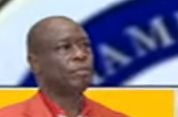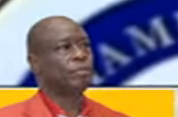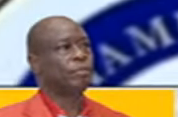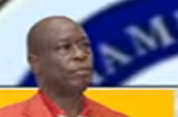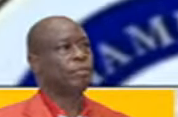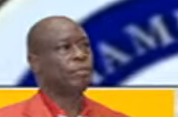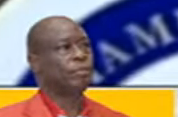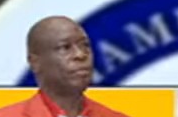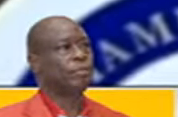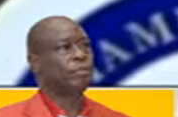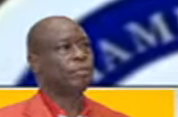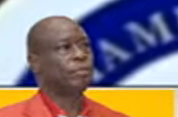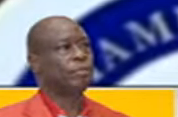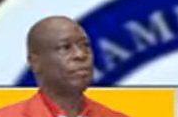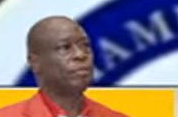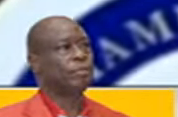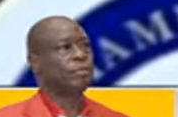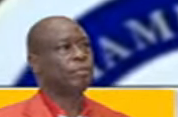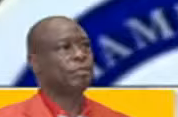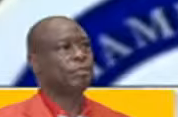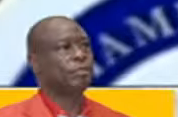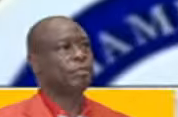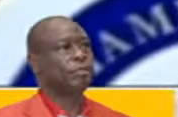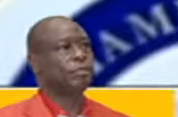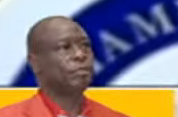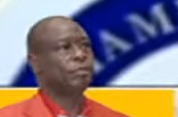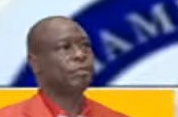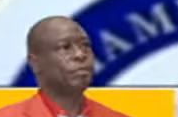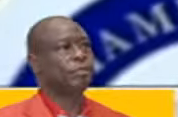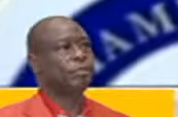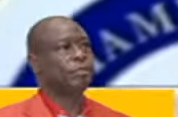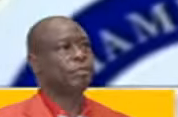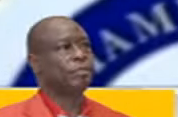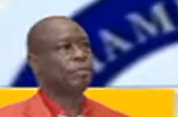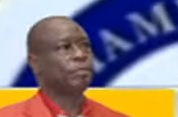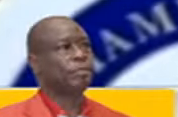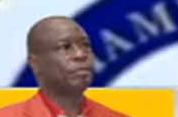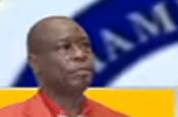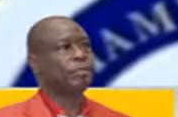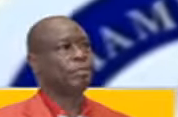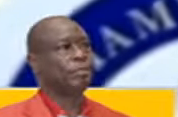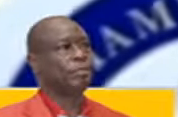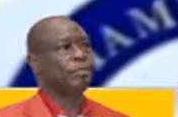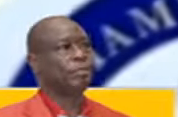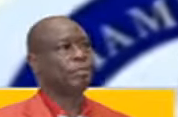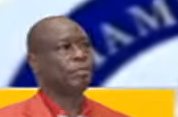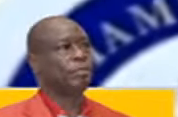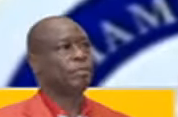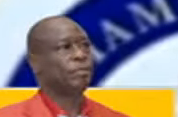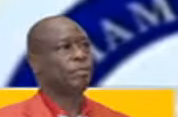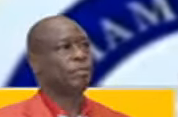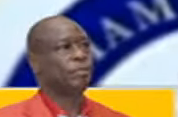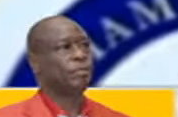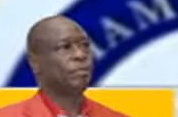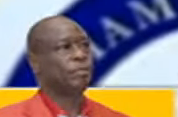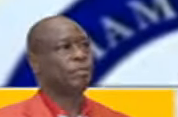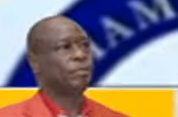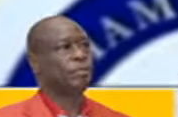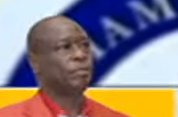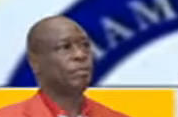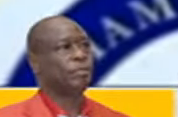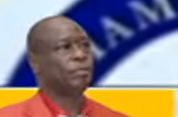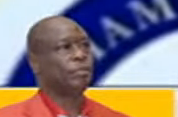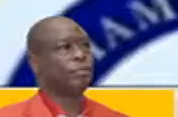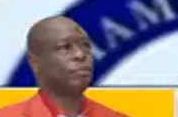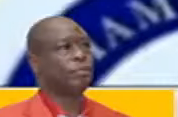The allegation that I own Olive Garden Hotel is false. The truth is that Olive Garden Hotel used to belong to my deceased brother,